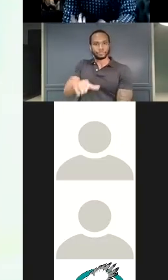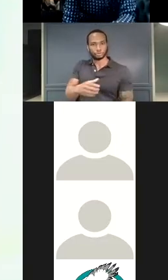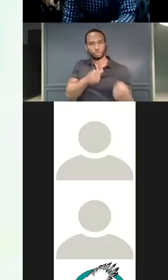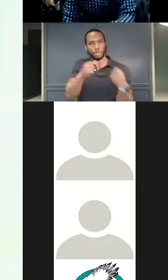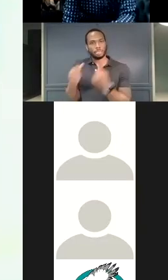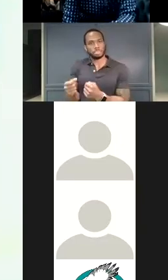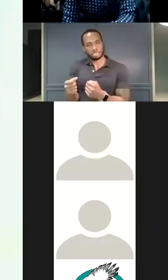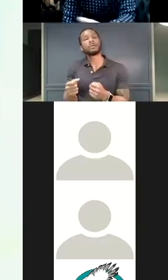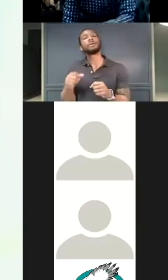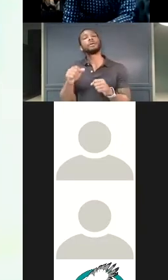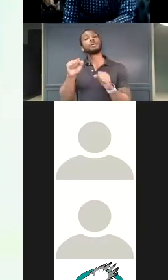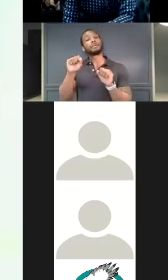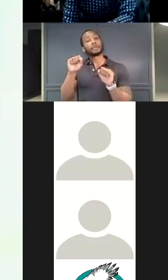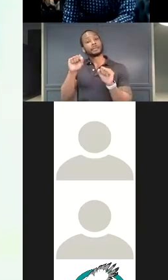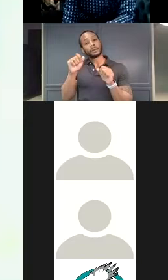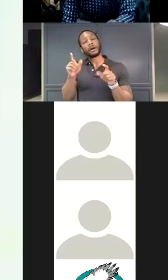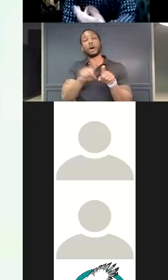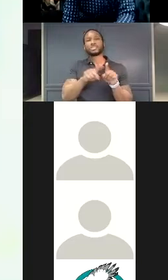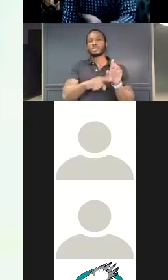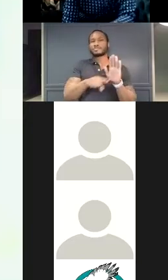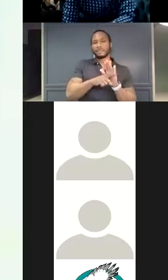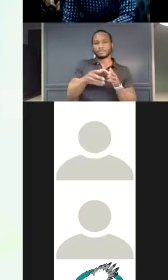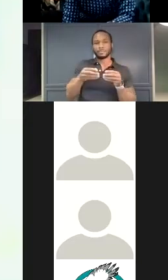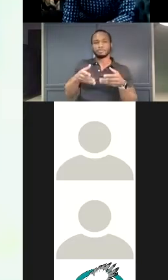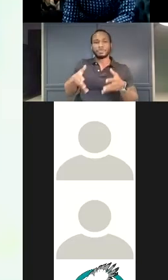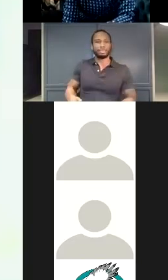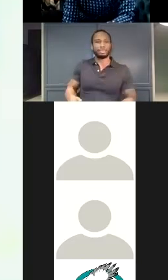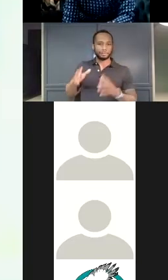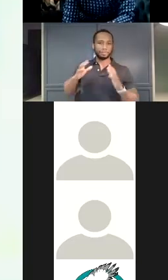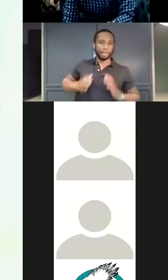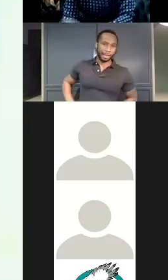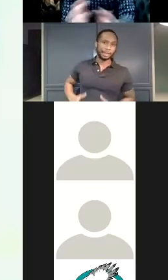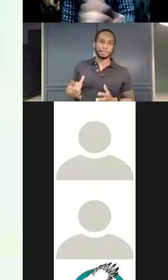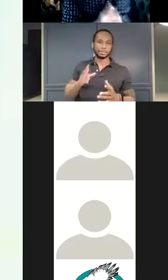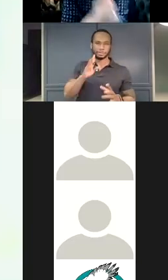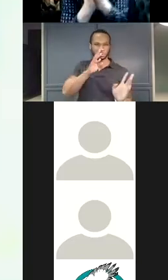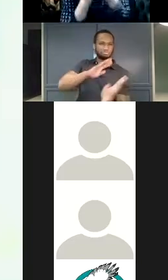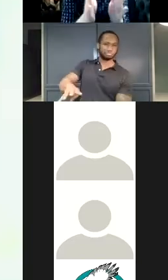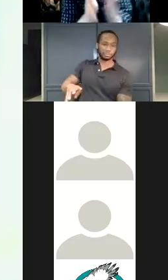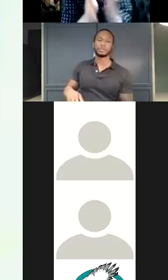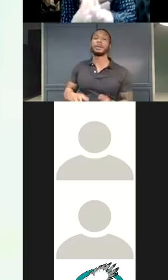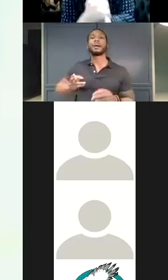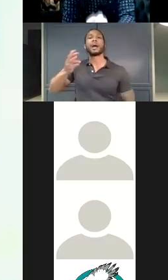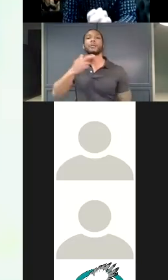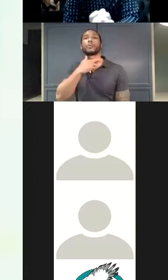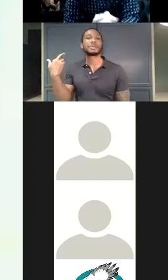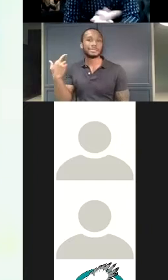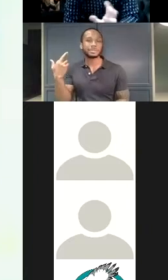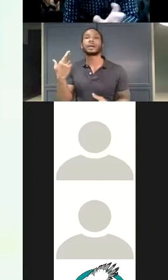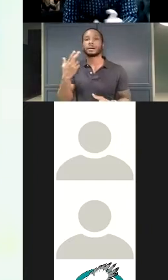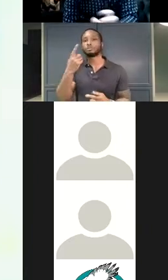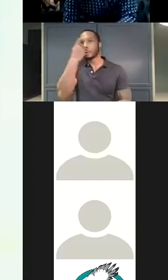It can leave the client feeling rejected or like they're too much, higher risk of re-traumatizing. Oh, sorry, interpreters. Angie